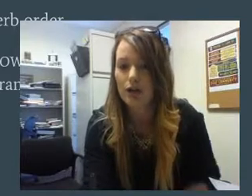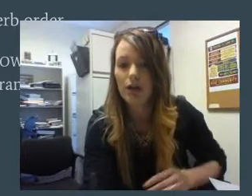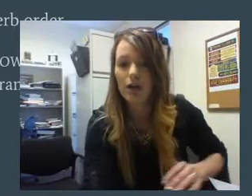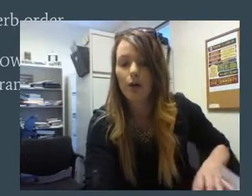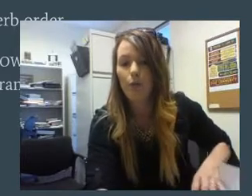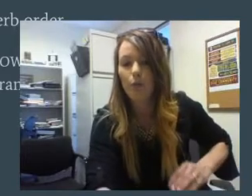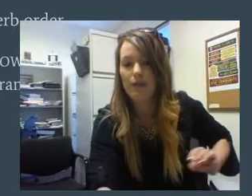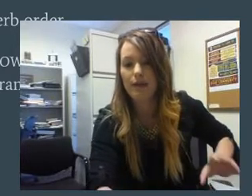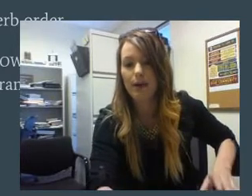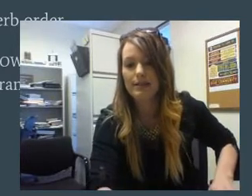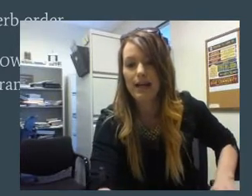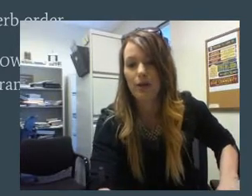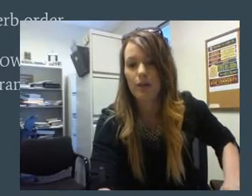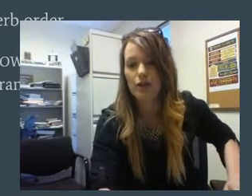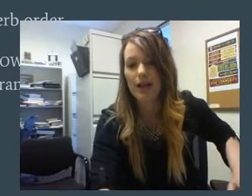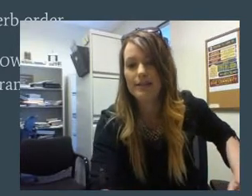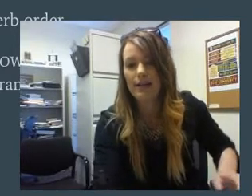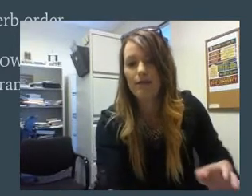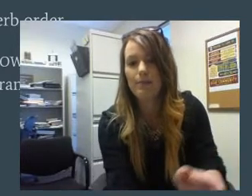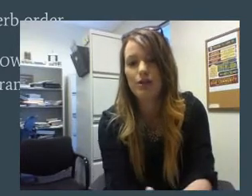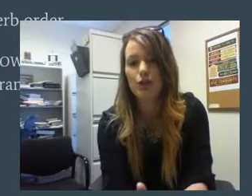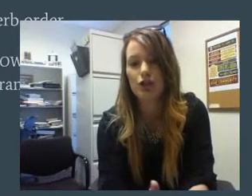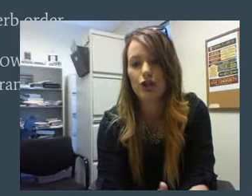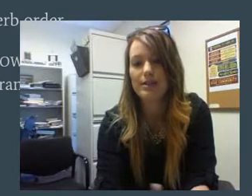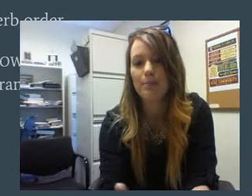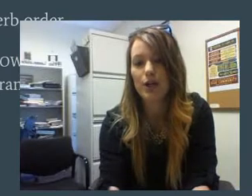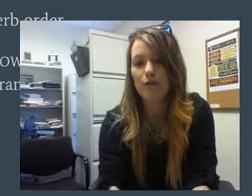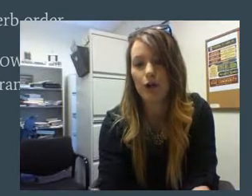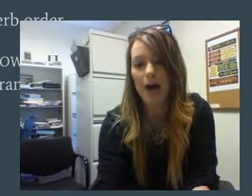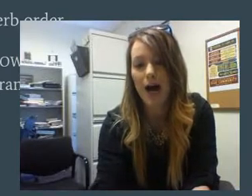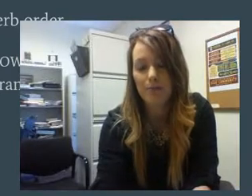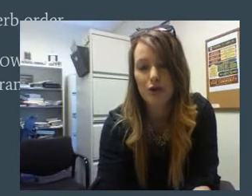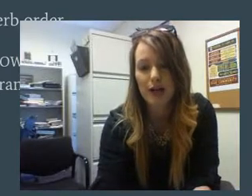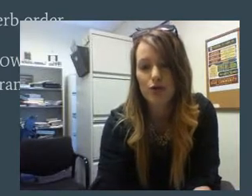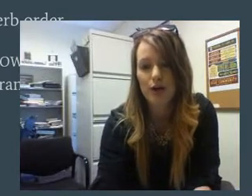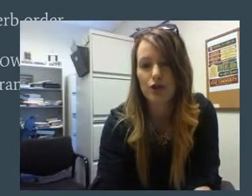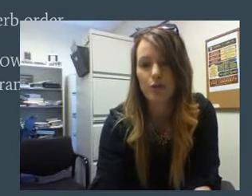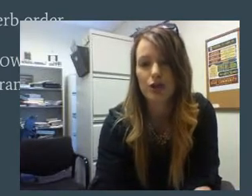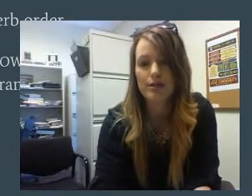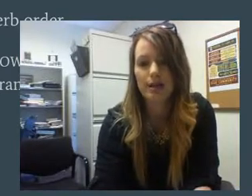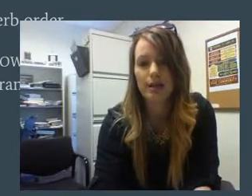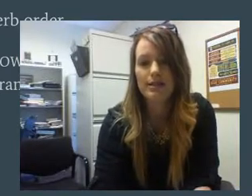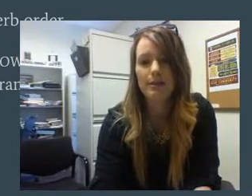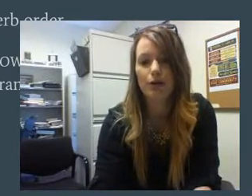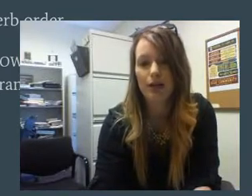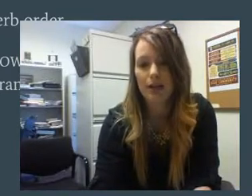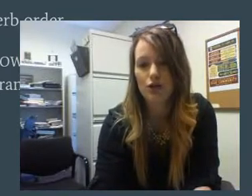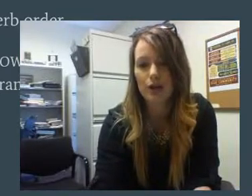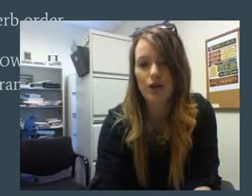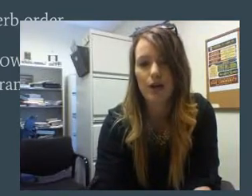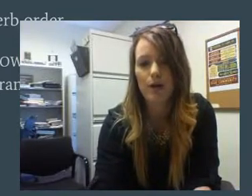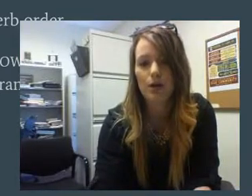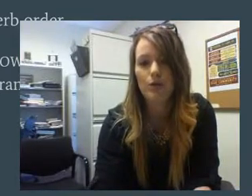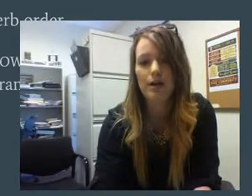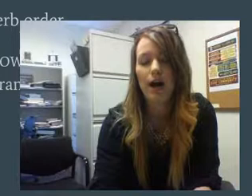structure within American Sign Language. And, instead of it being traditional subject-verb-object structure, which is typical English